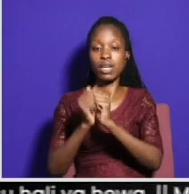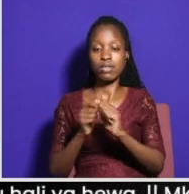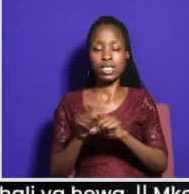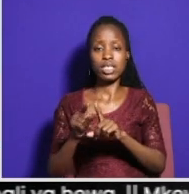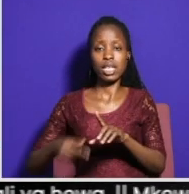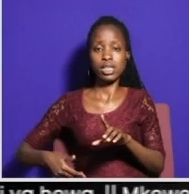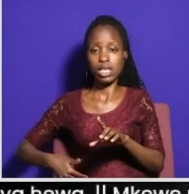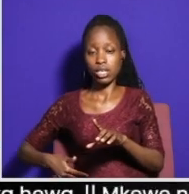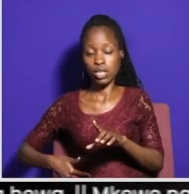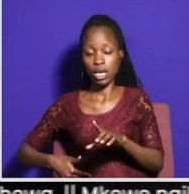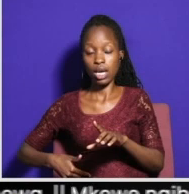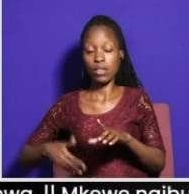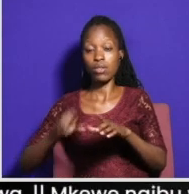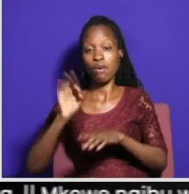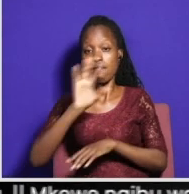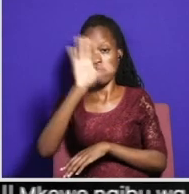people of our continent,